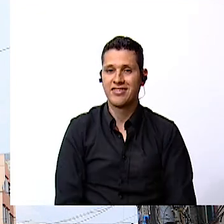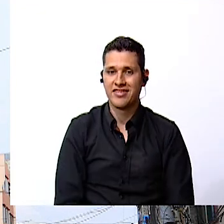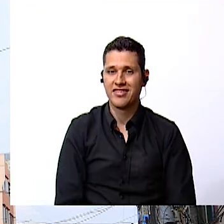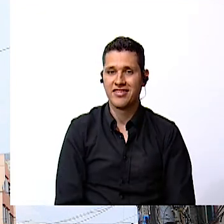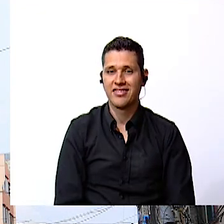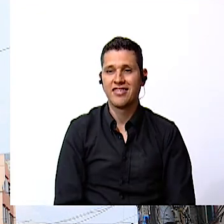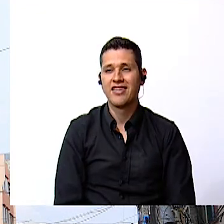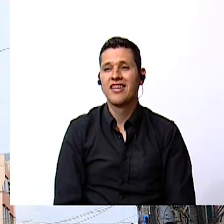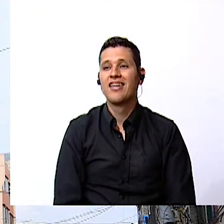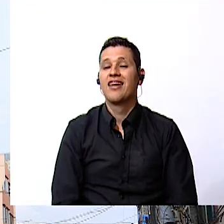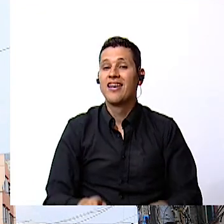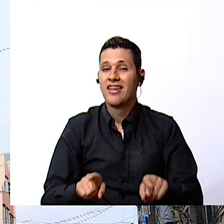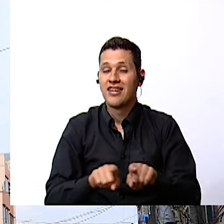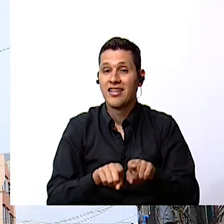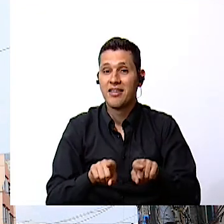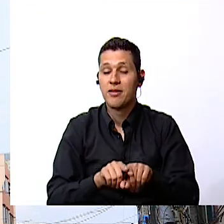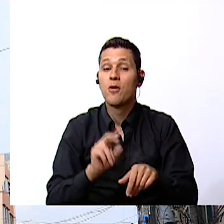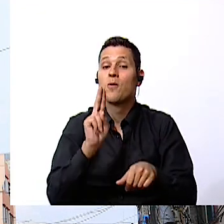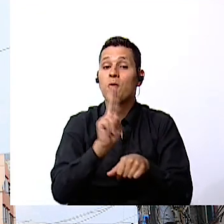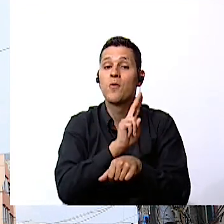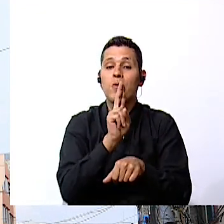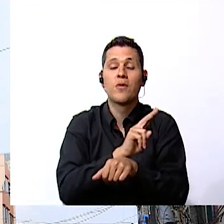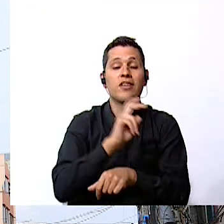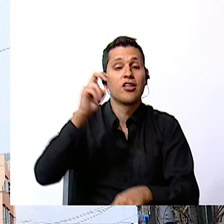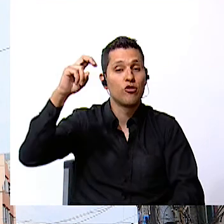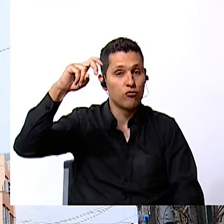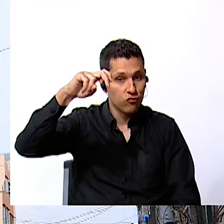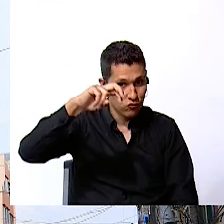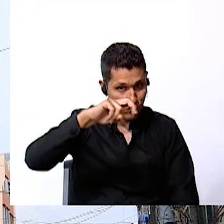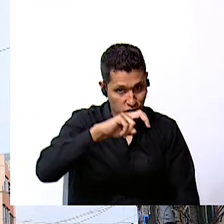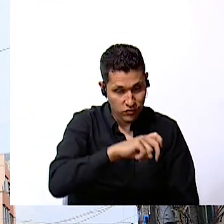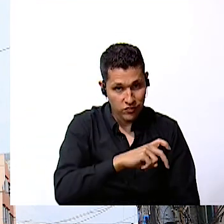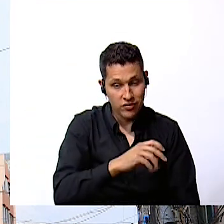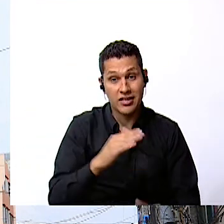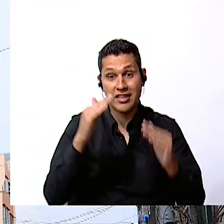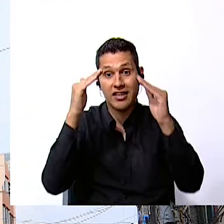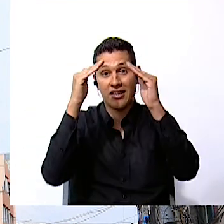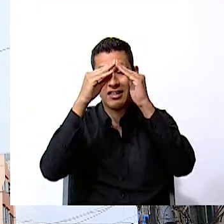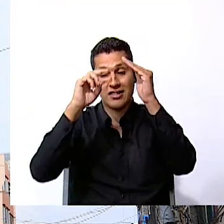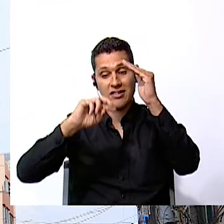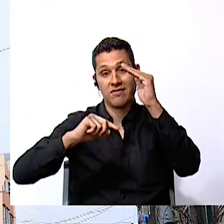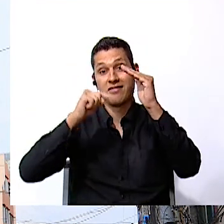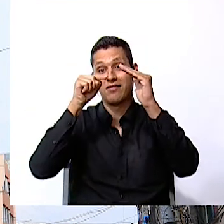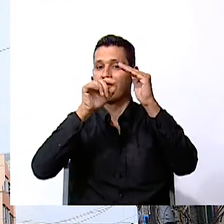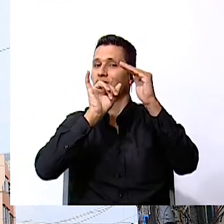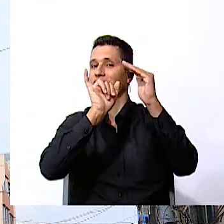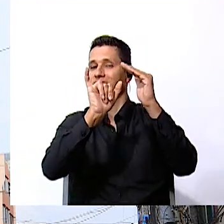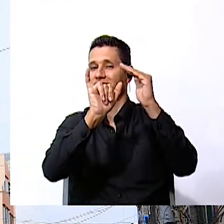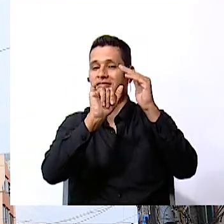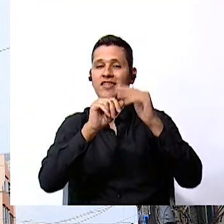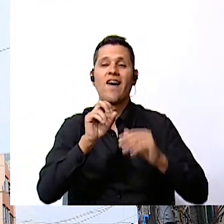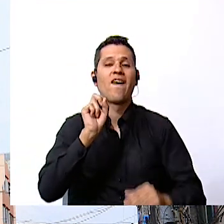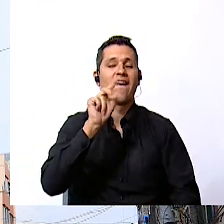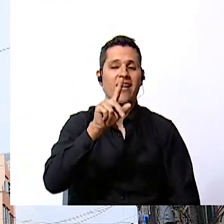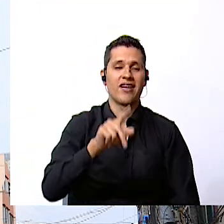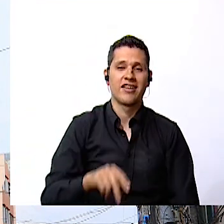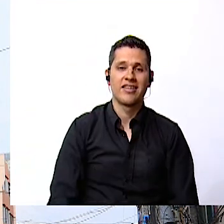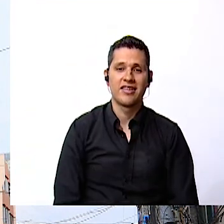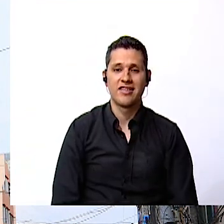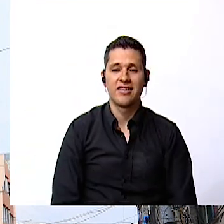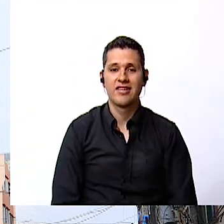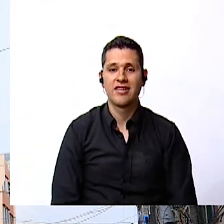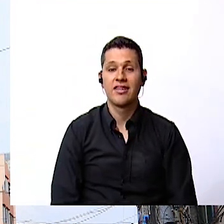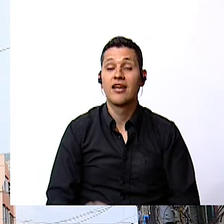Also, use the stairs and stay on a second floor. Good. Now, in case of